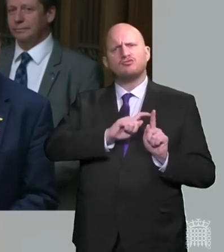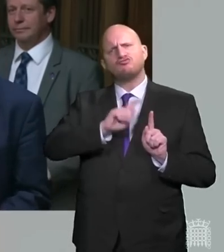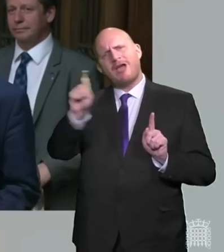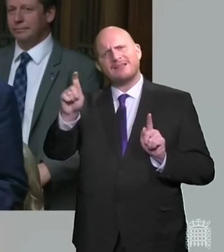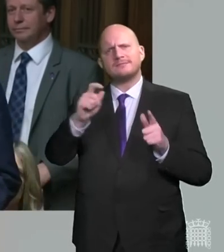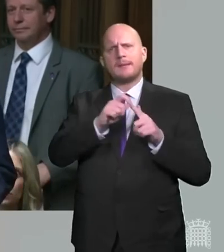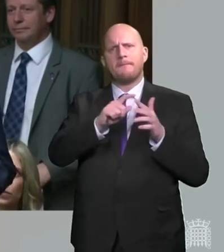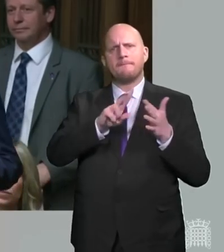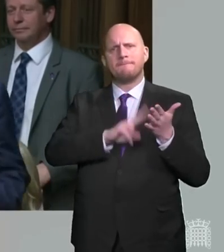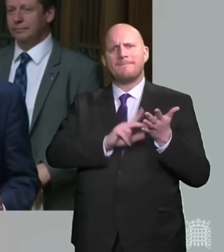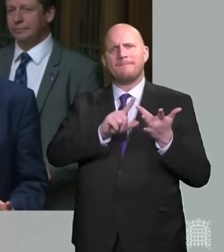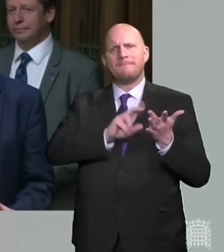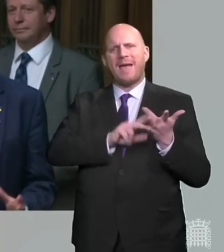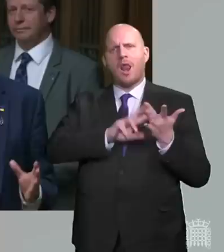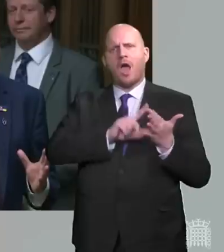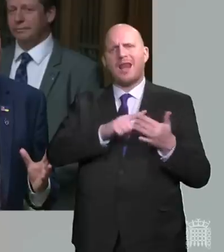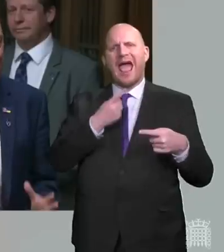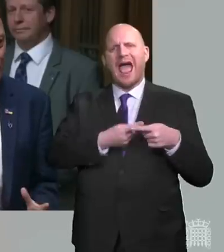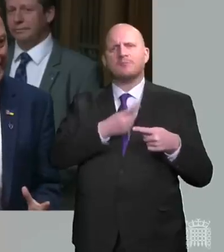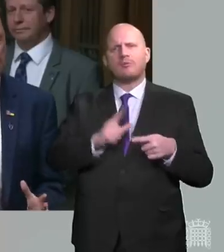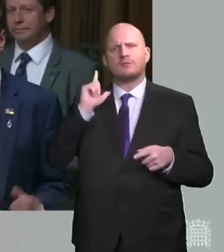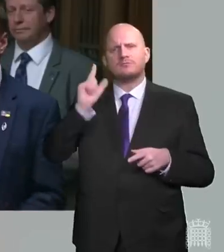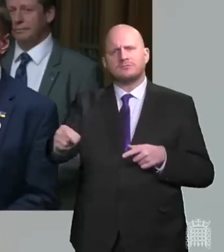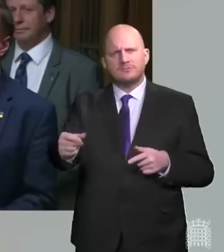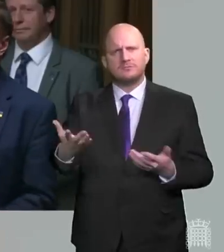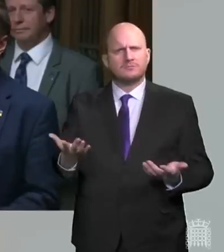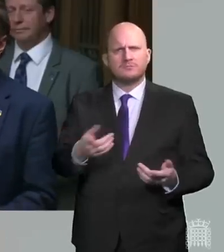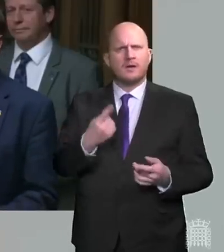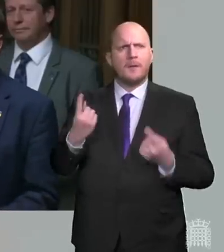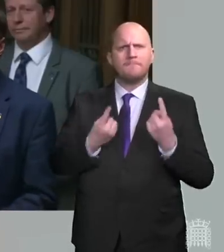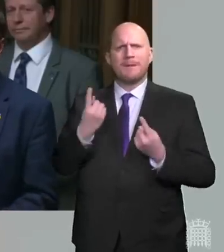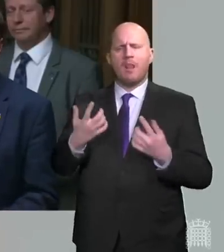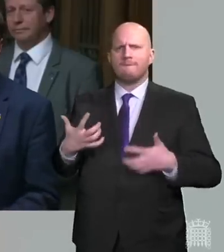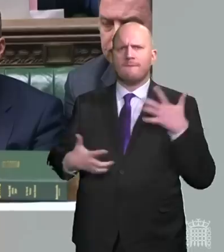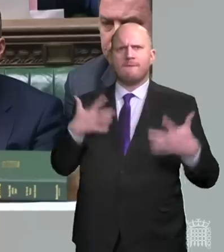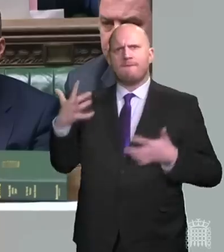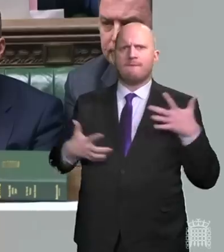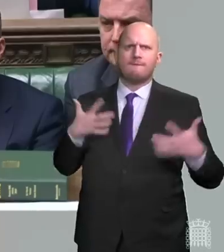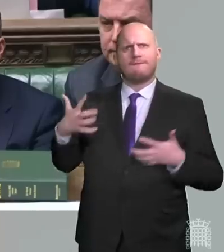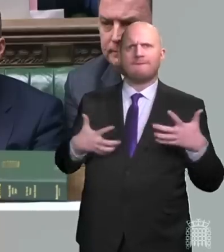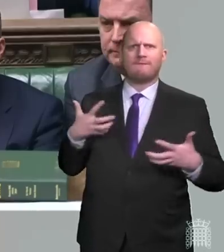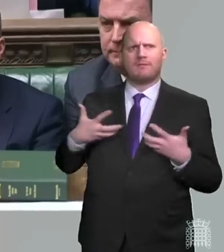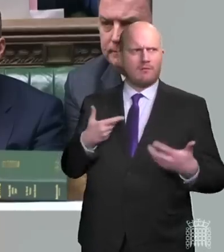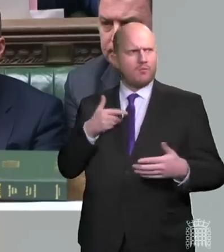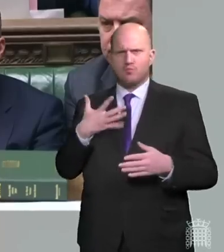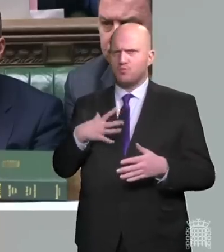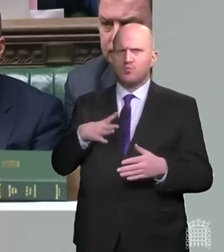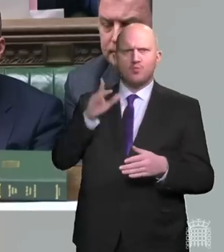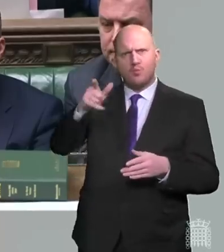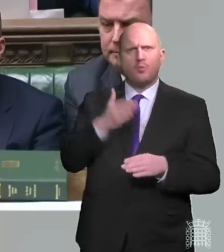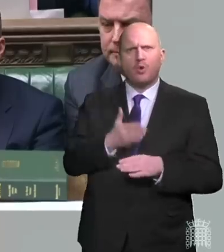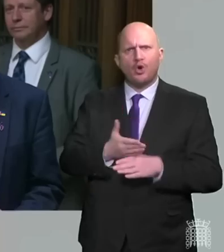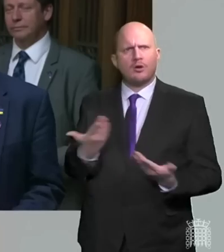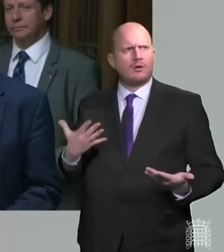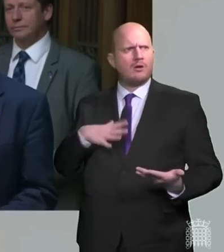my constituents, trying to get to work, trying to get to college, trying to visit family and friends. The franchise is up in May,